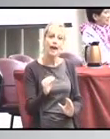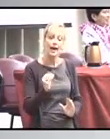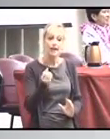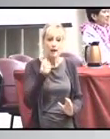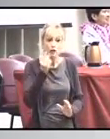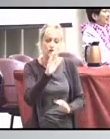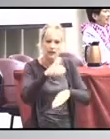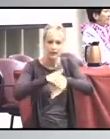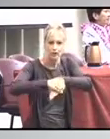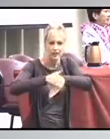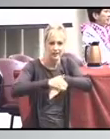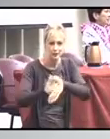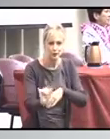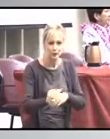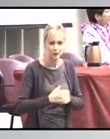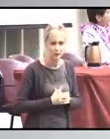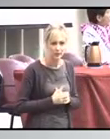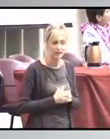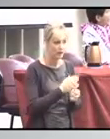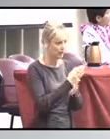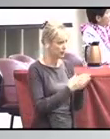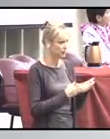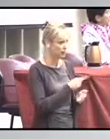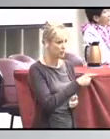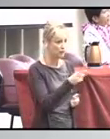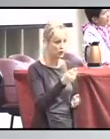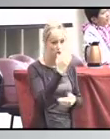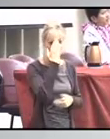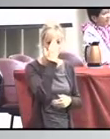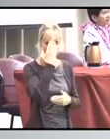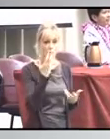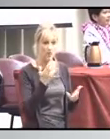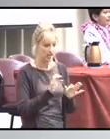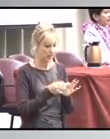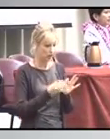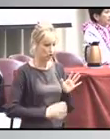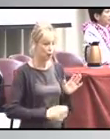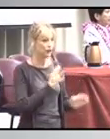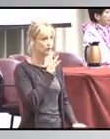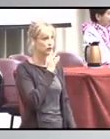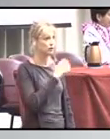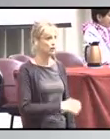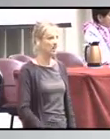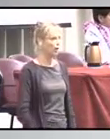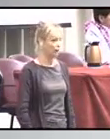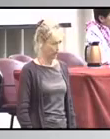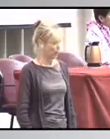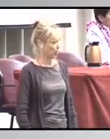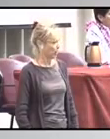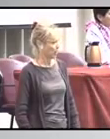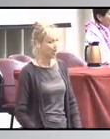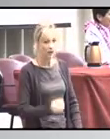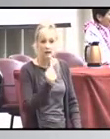English. Okay, some of you I know have had interpreters where you couldn't understand their English. Right? Okay.